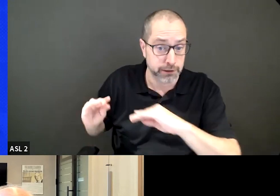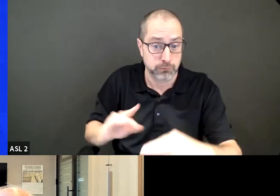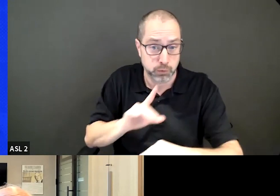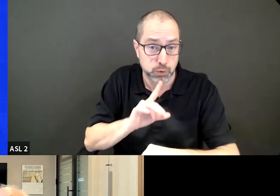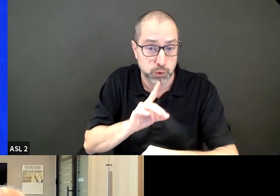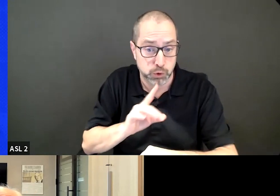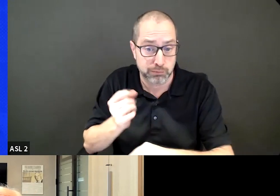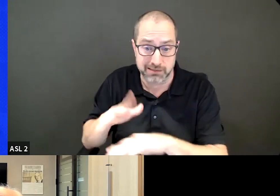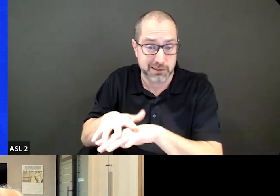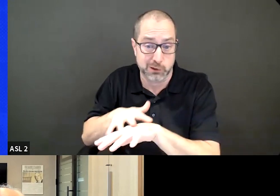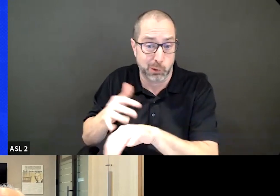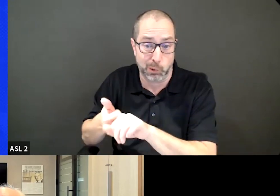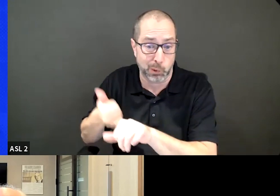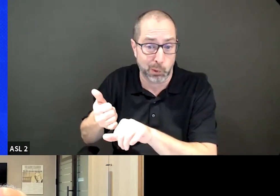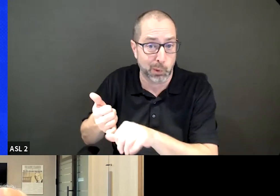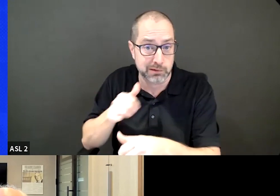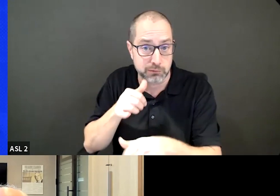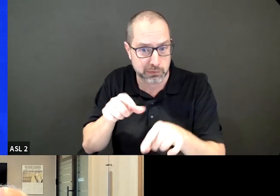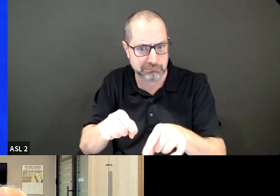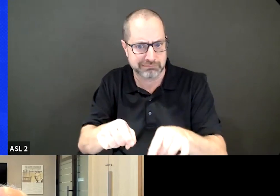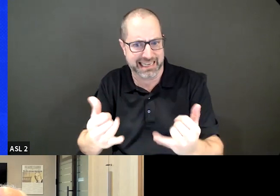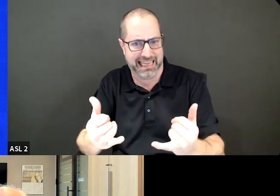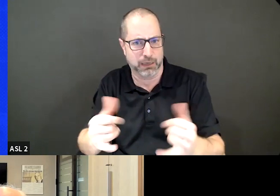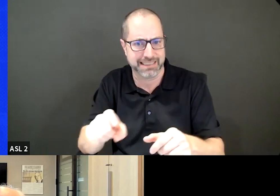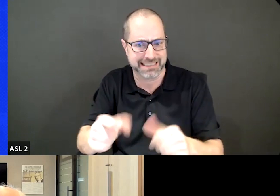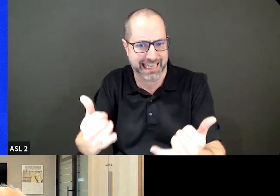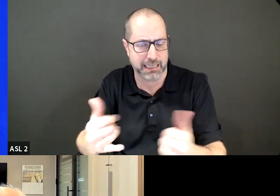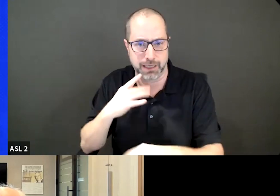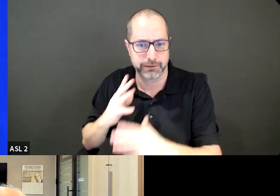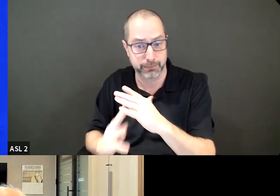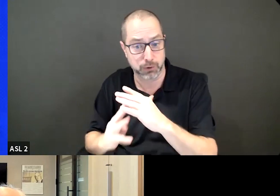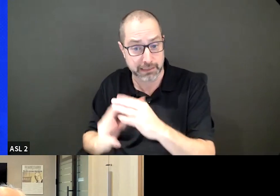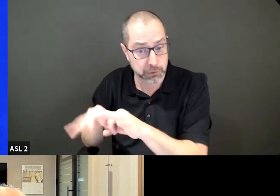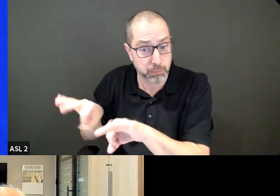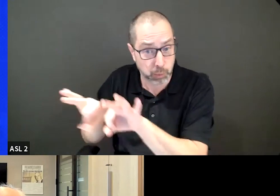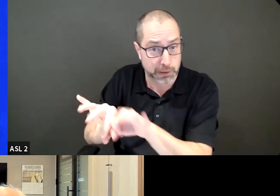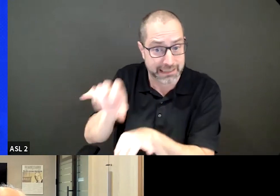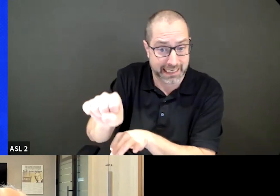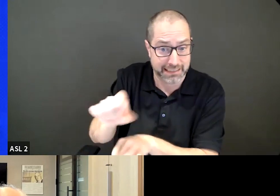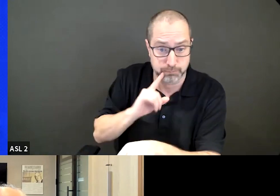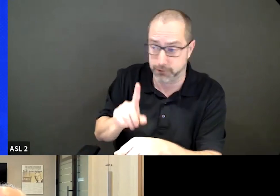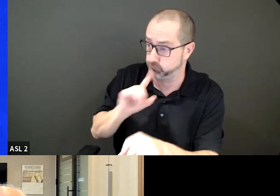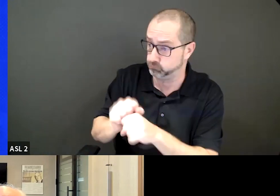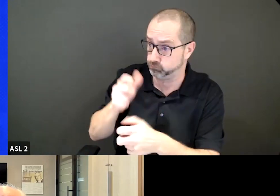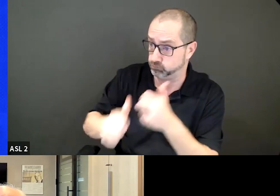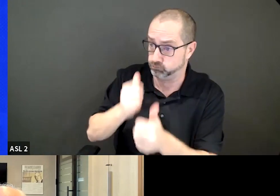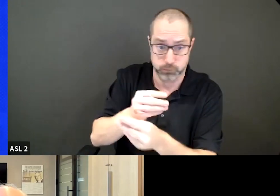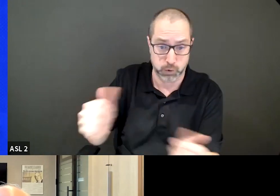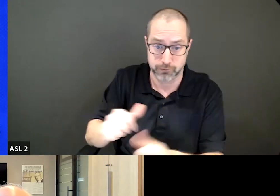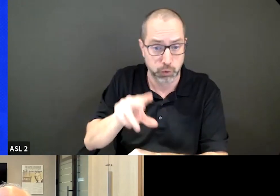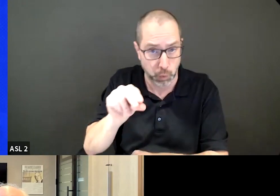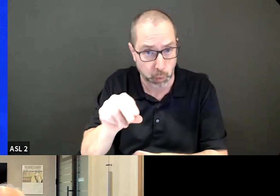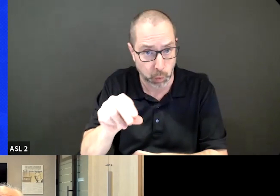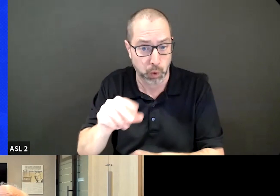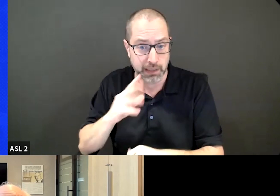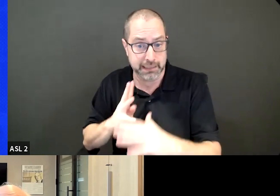and immigration is an important part of the equation, but it's not an answer in itself. And it creates other issues